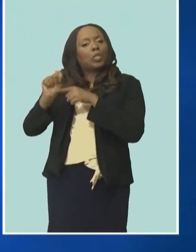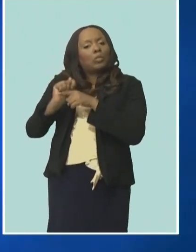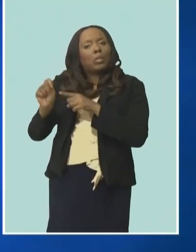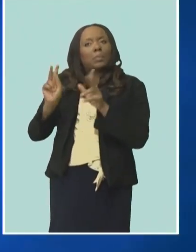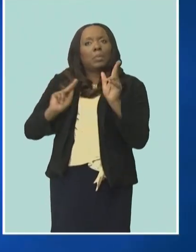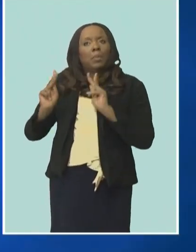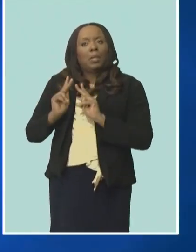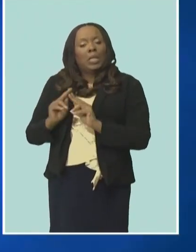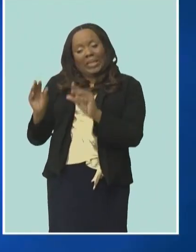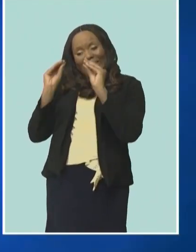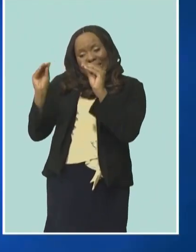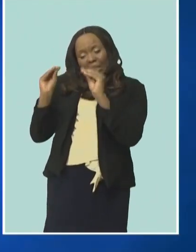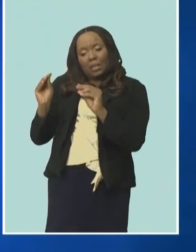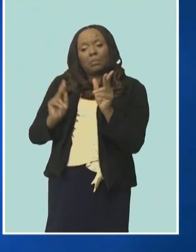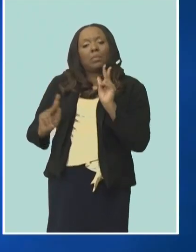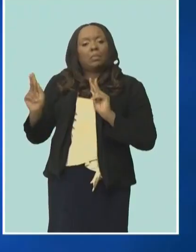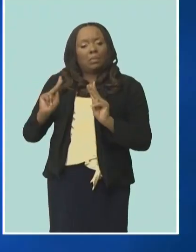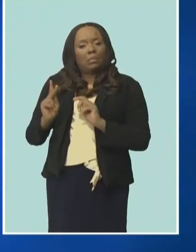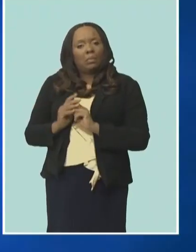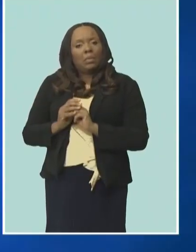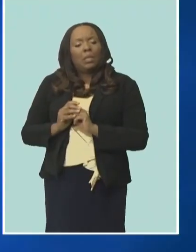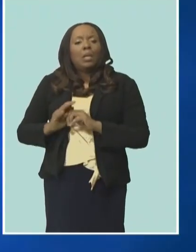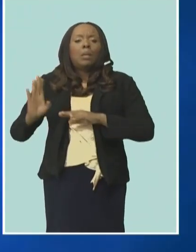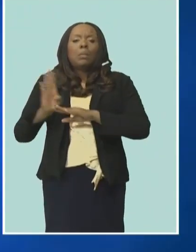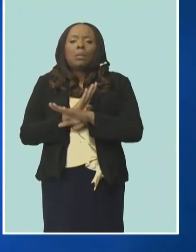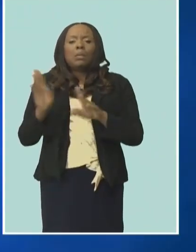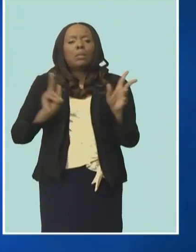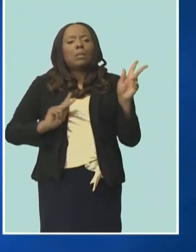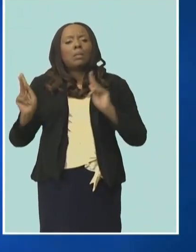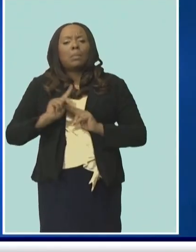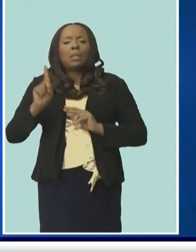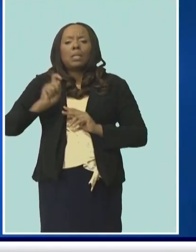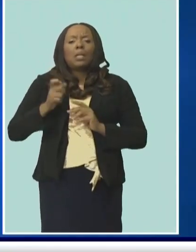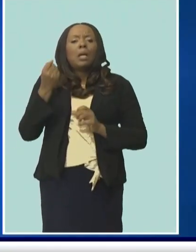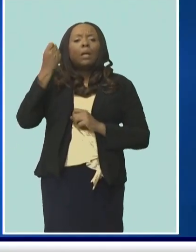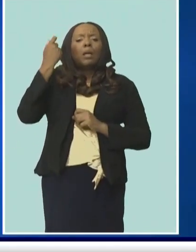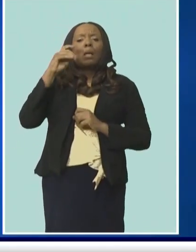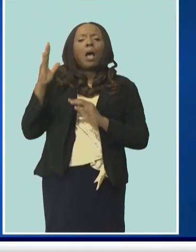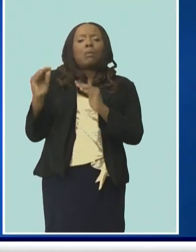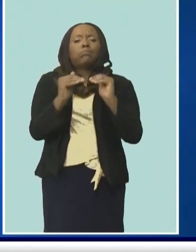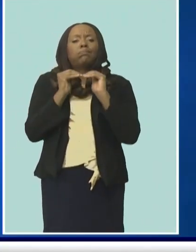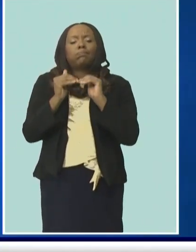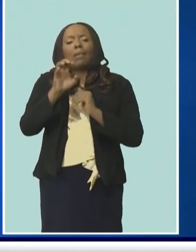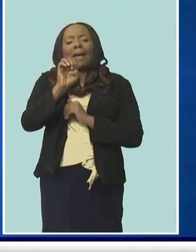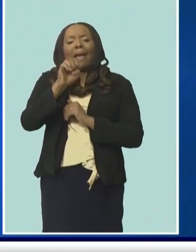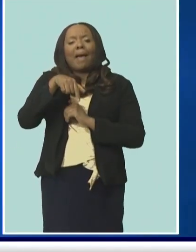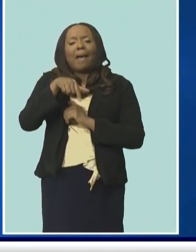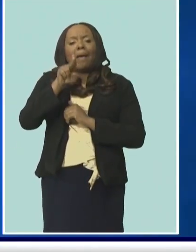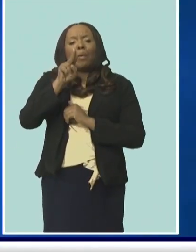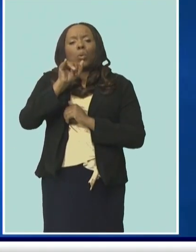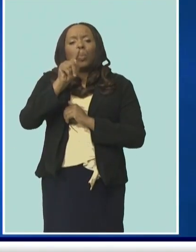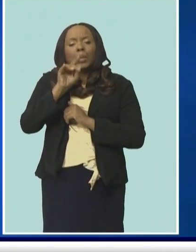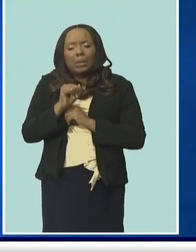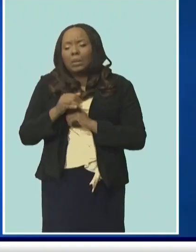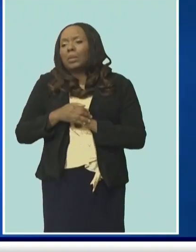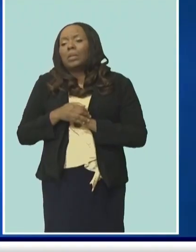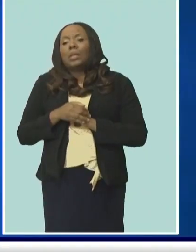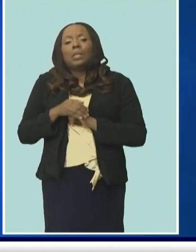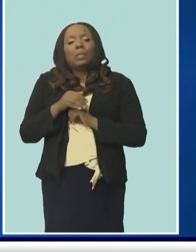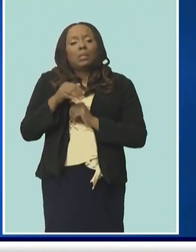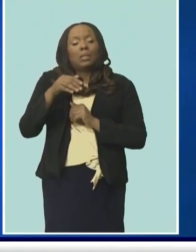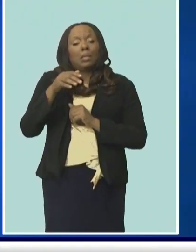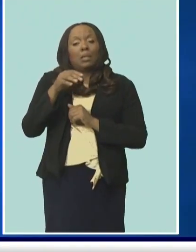and investors alike understand the opportunities of equity financing and stock market